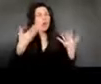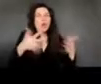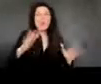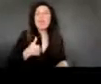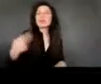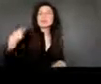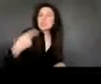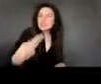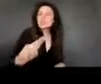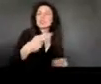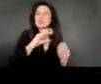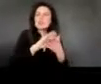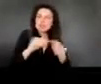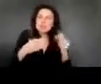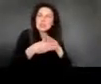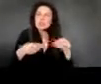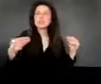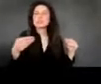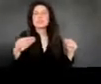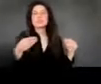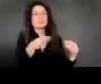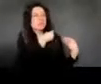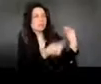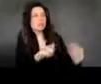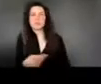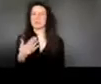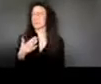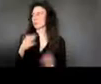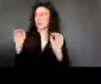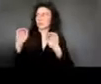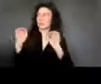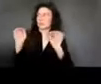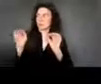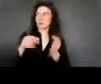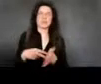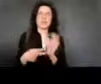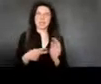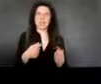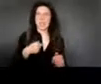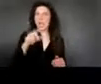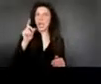narrative analysis and so on, I couldn't do that, and I kind of had to broaden my search and went from